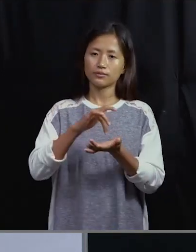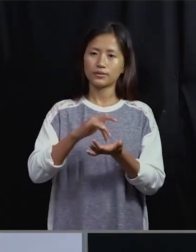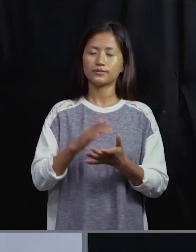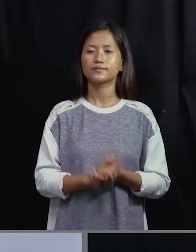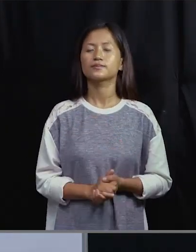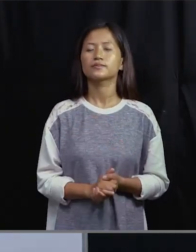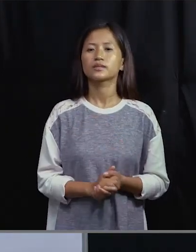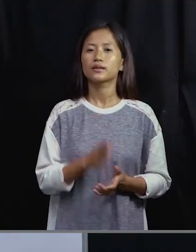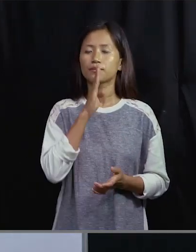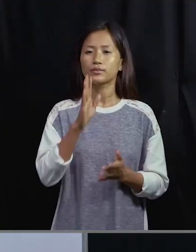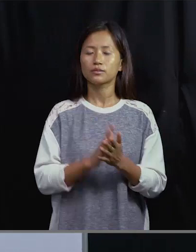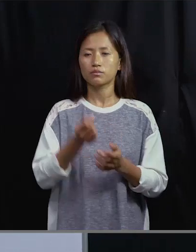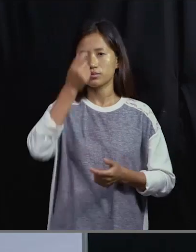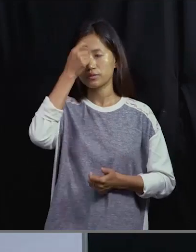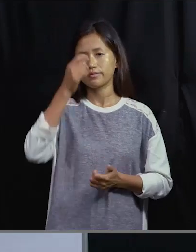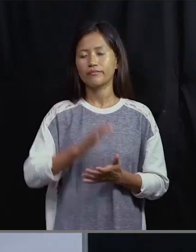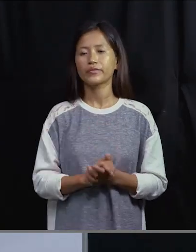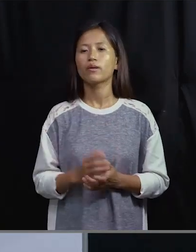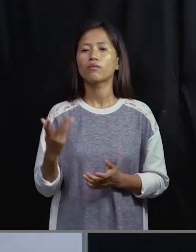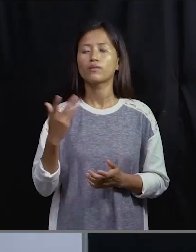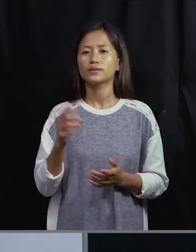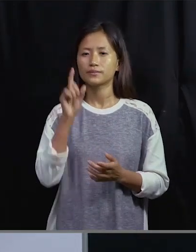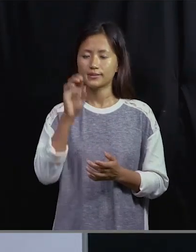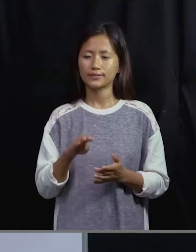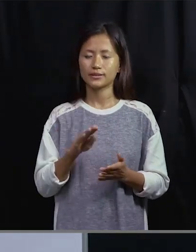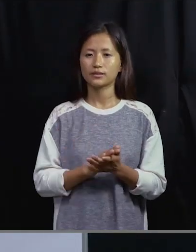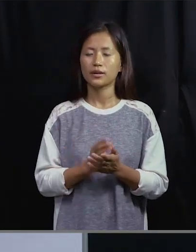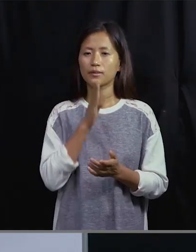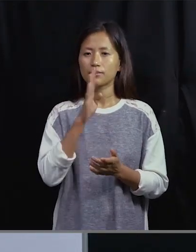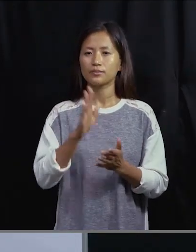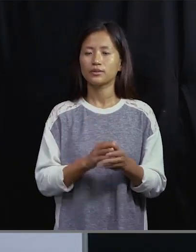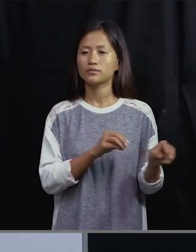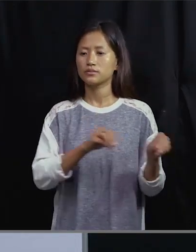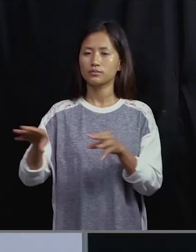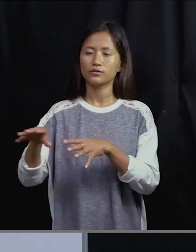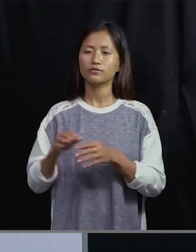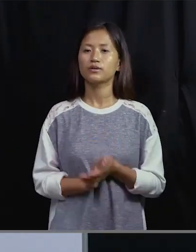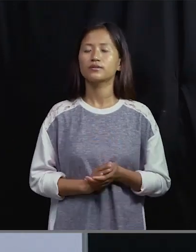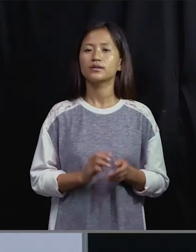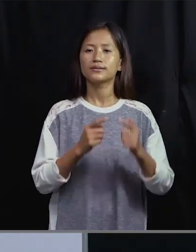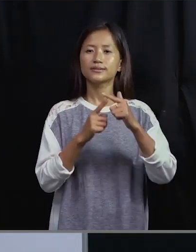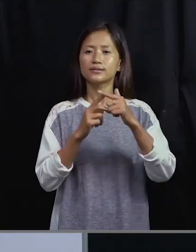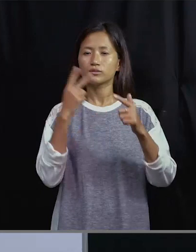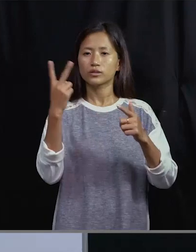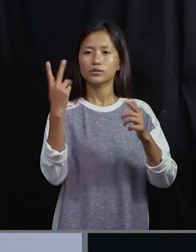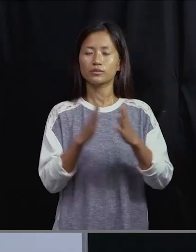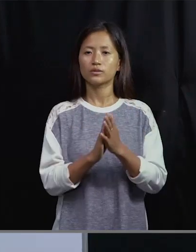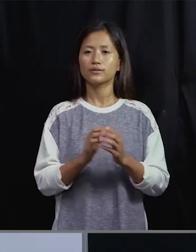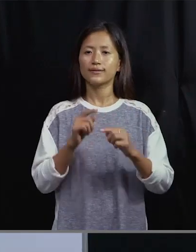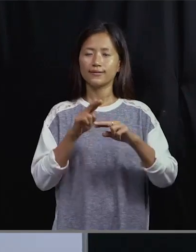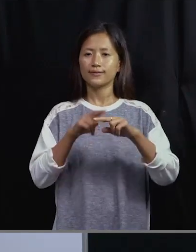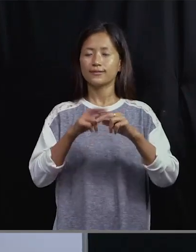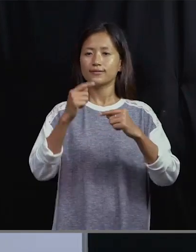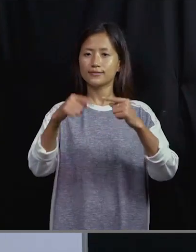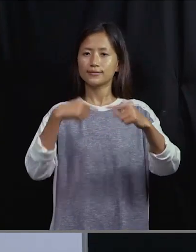it? So it becomes problem. So what happens is that this problem is being removed by the transport industry. That means